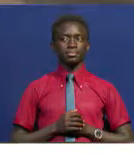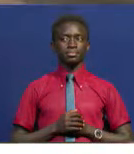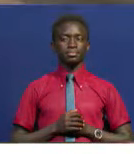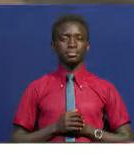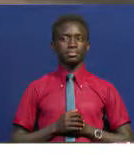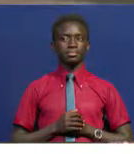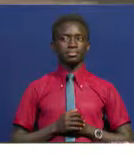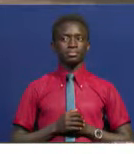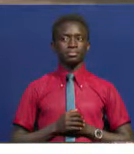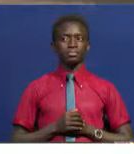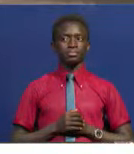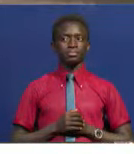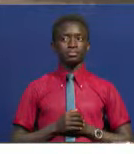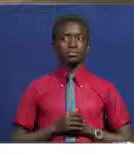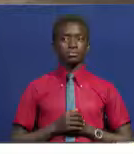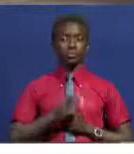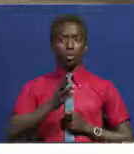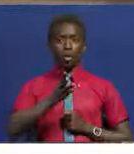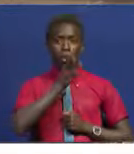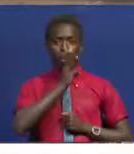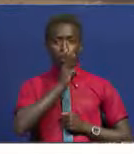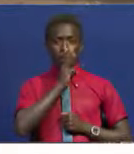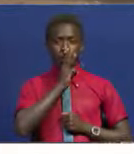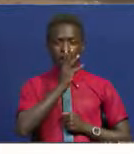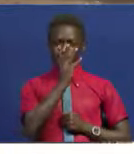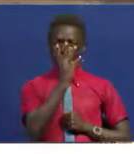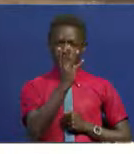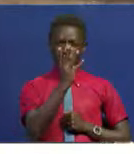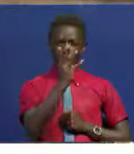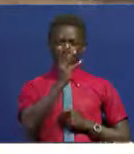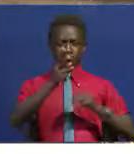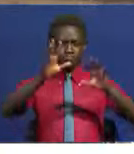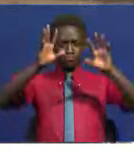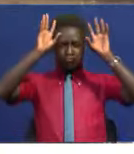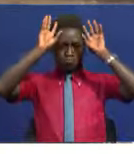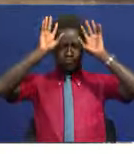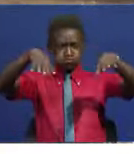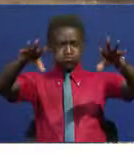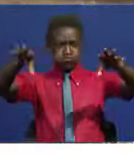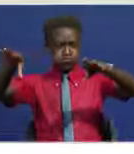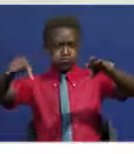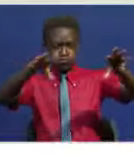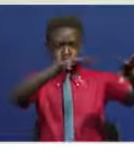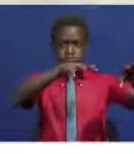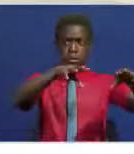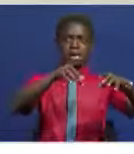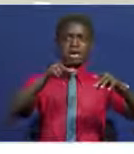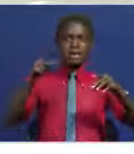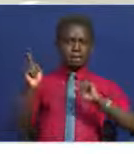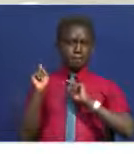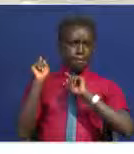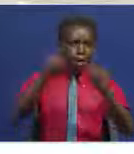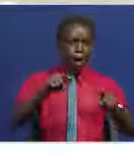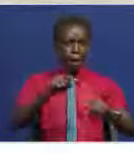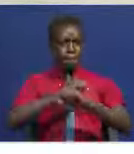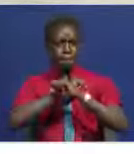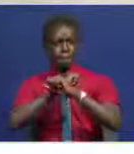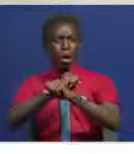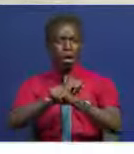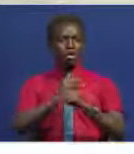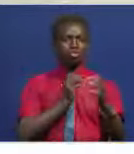town four water cannons pushed back the protesters pass the fly over to protect supermarkets